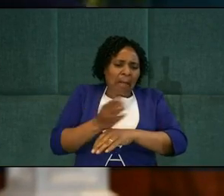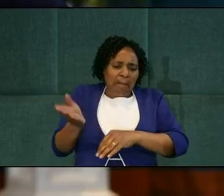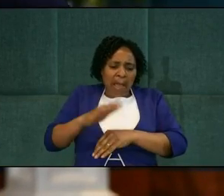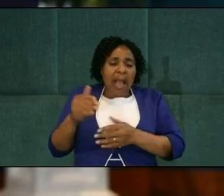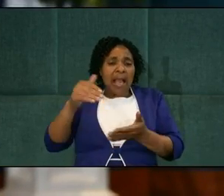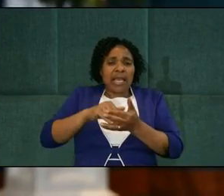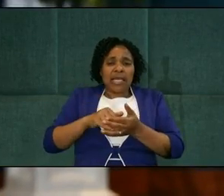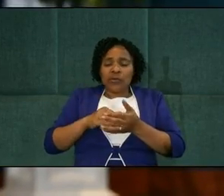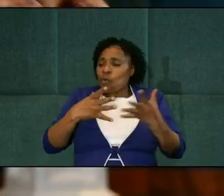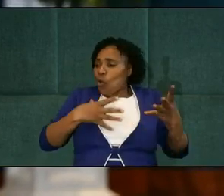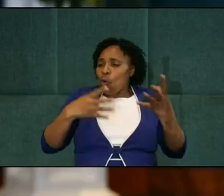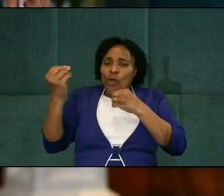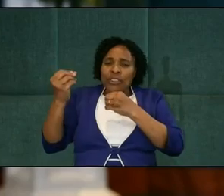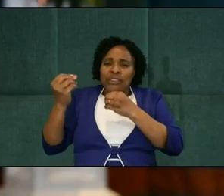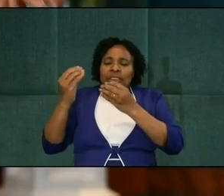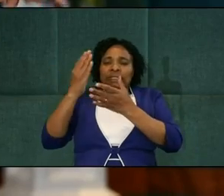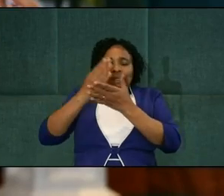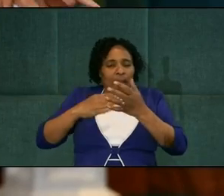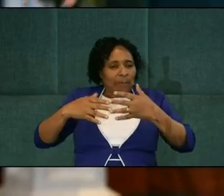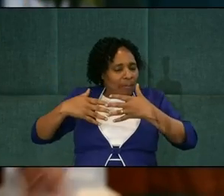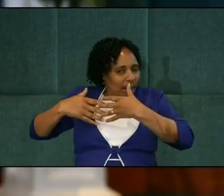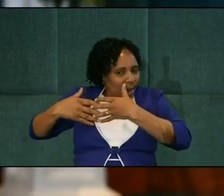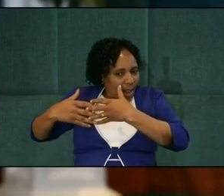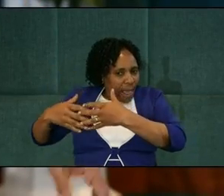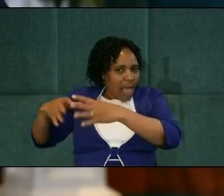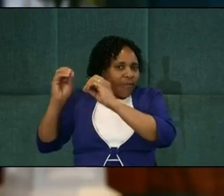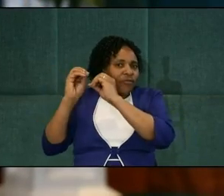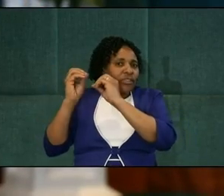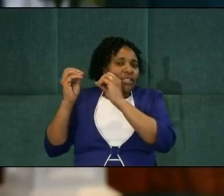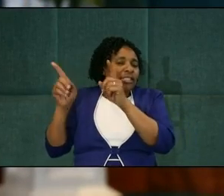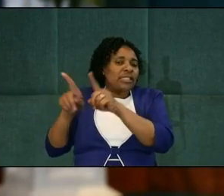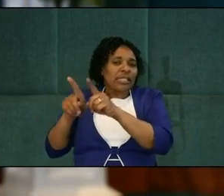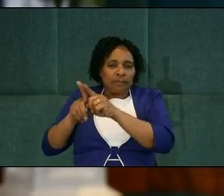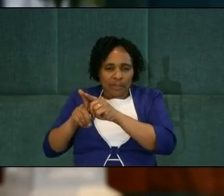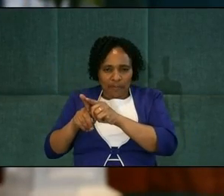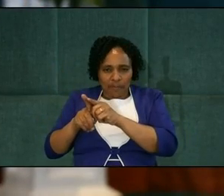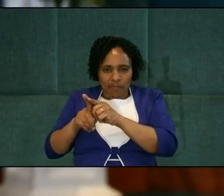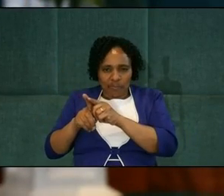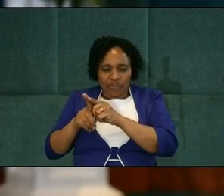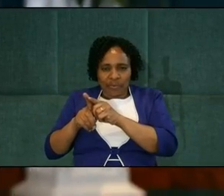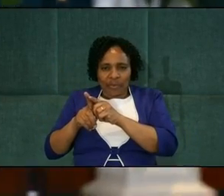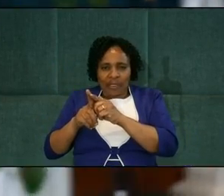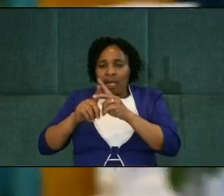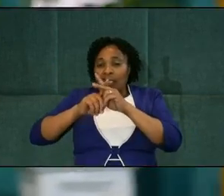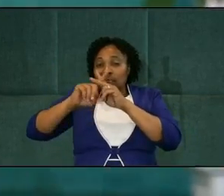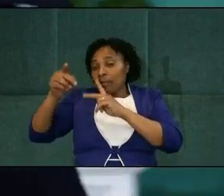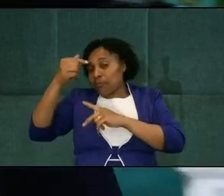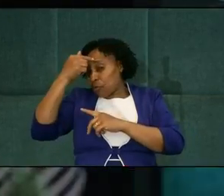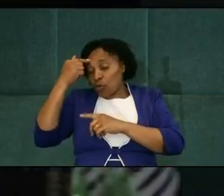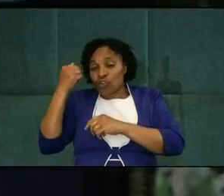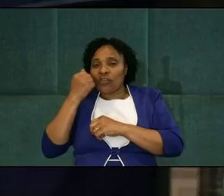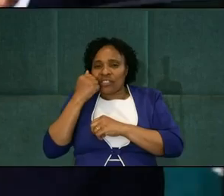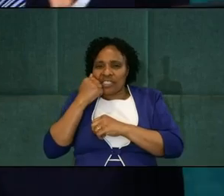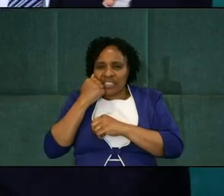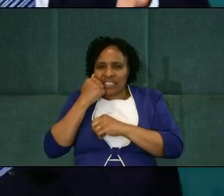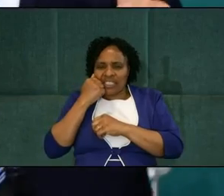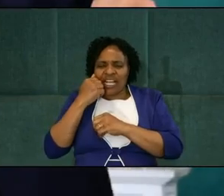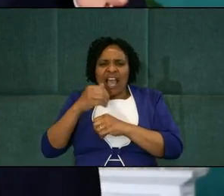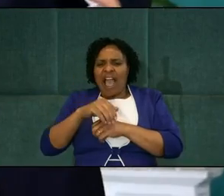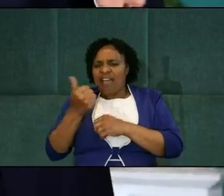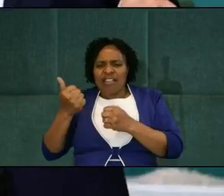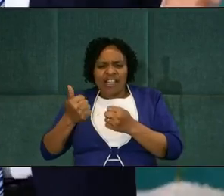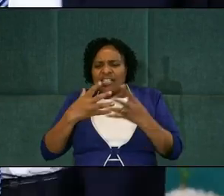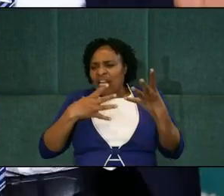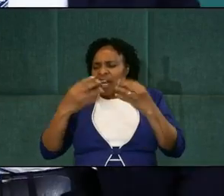town. So some of them left because they were escaping the plague, Ellen White tells us. Others left out of mere